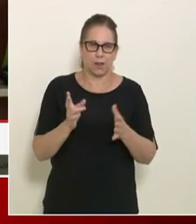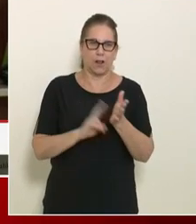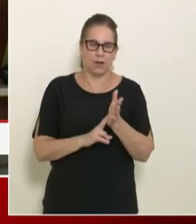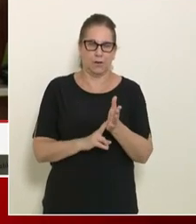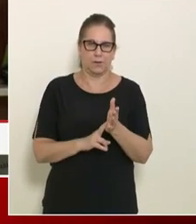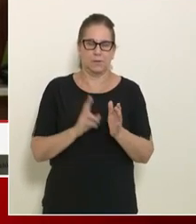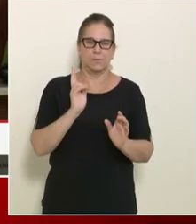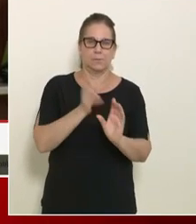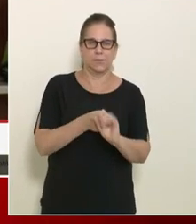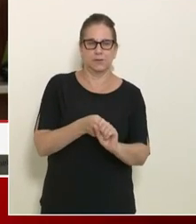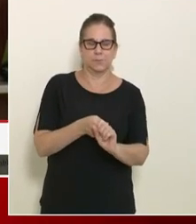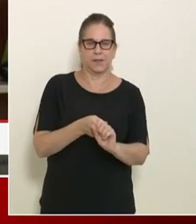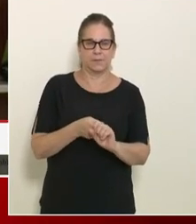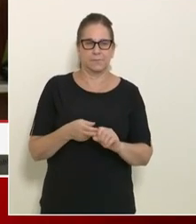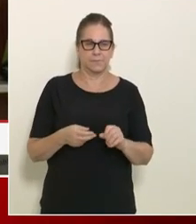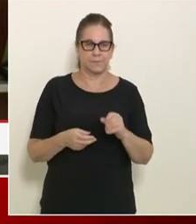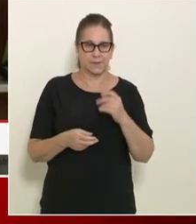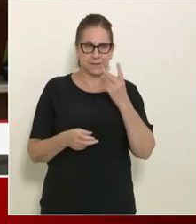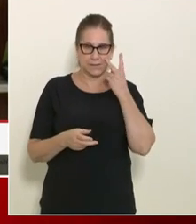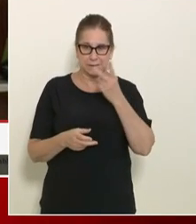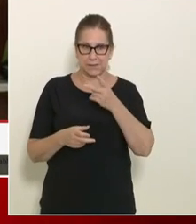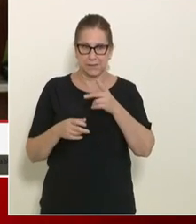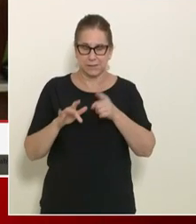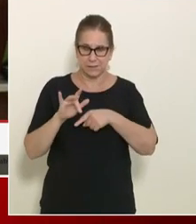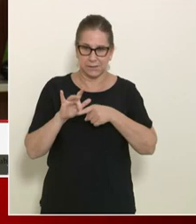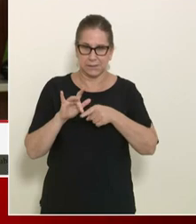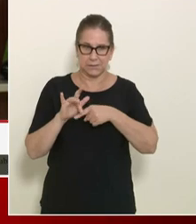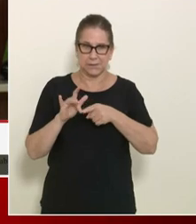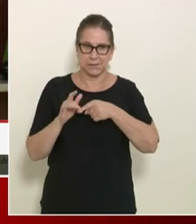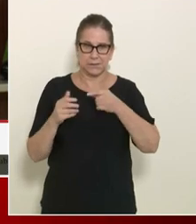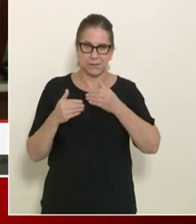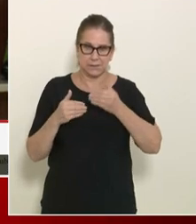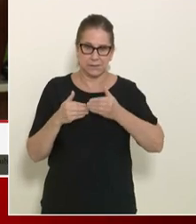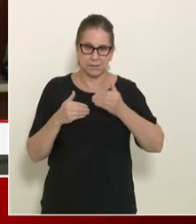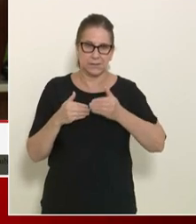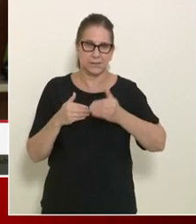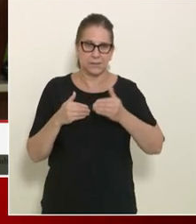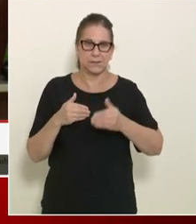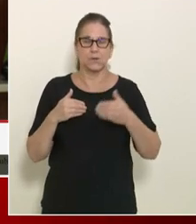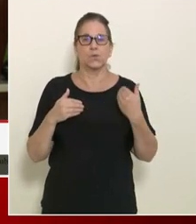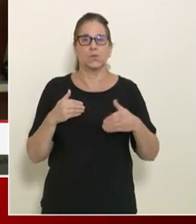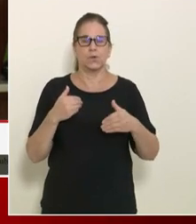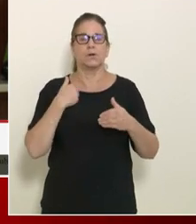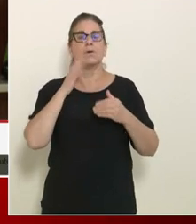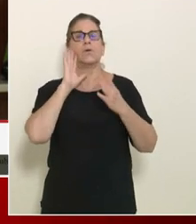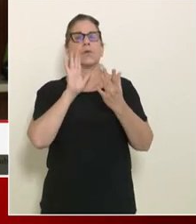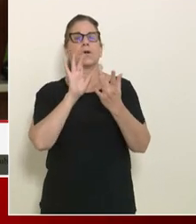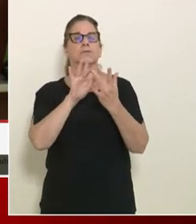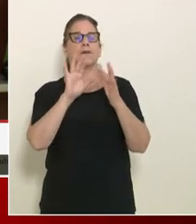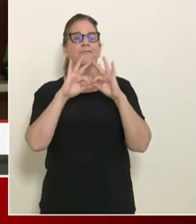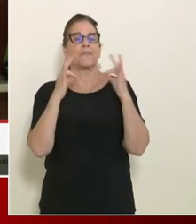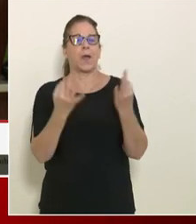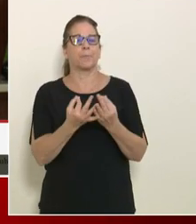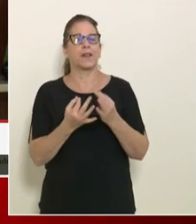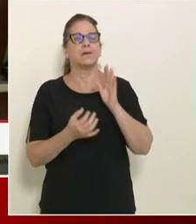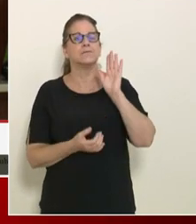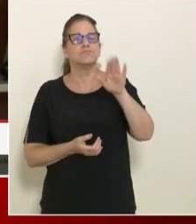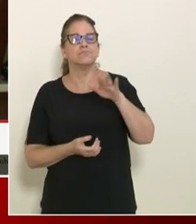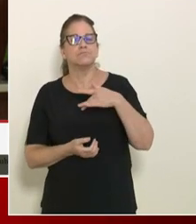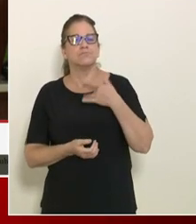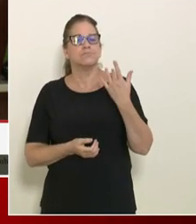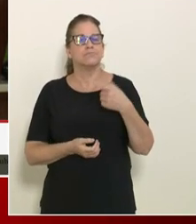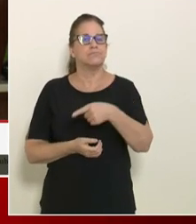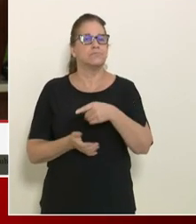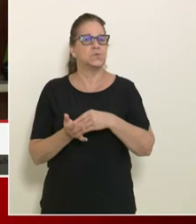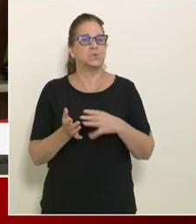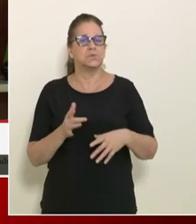and immediately try to understand and get more information around a particular absence. We also have provided a